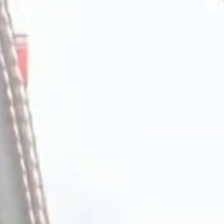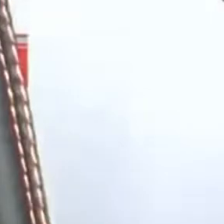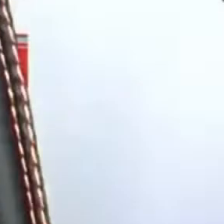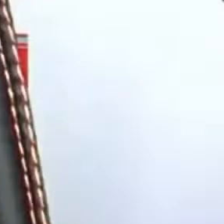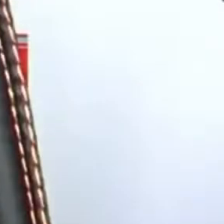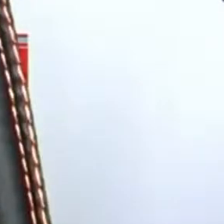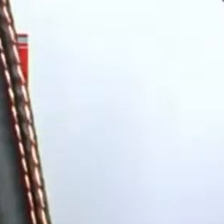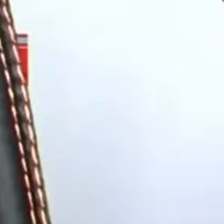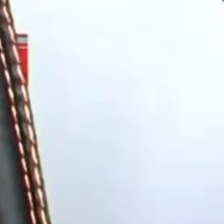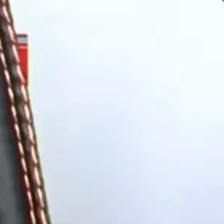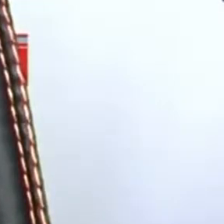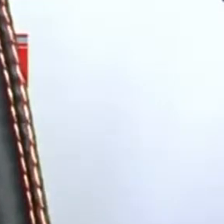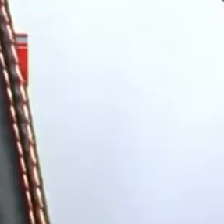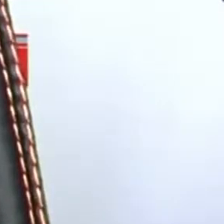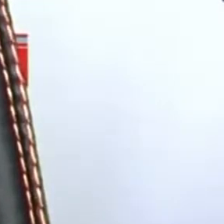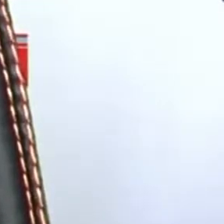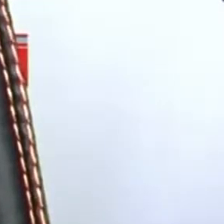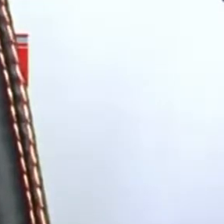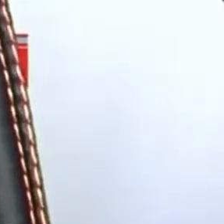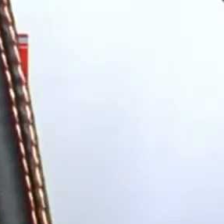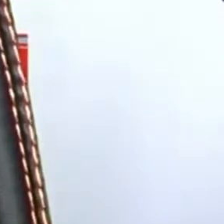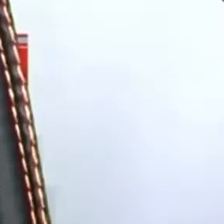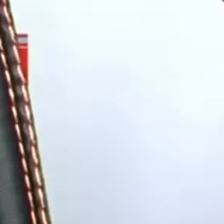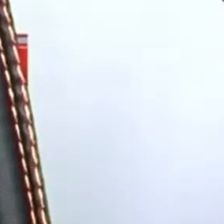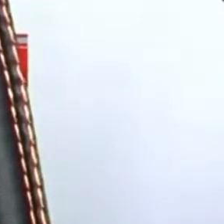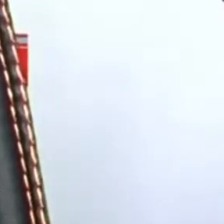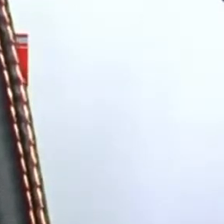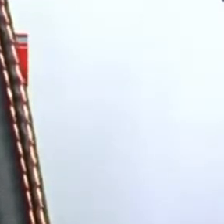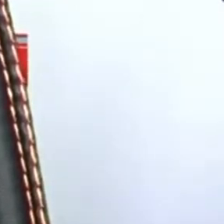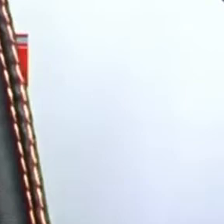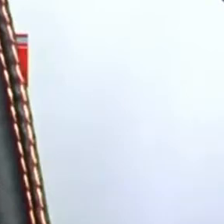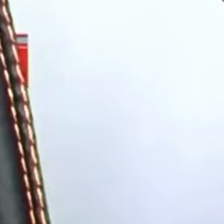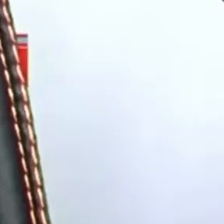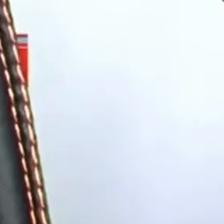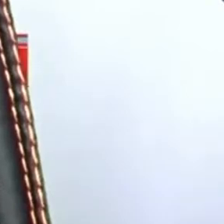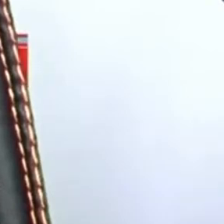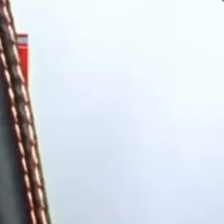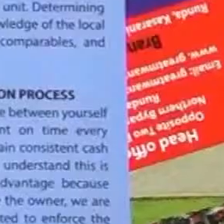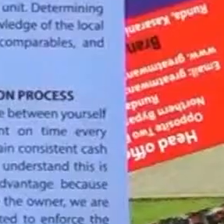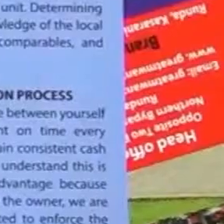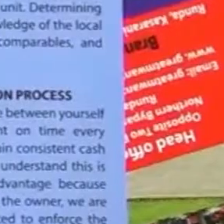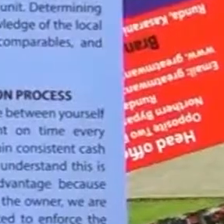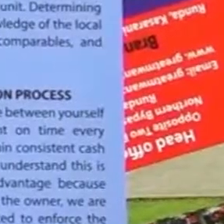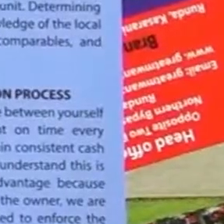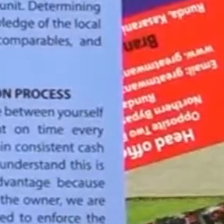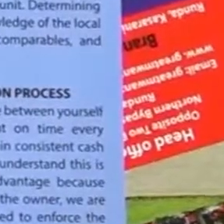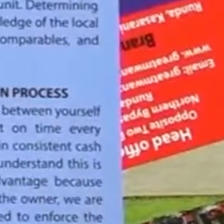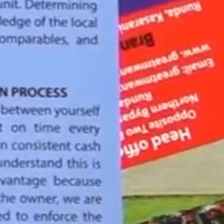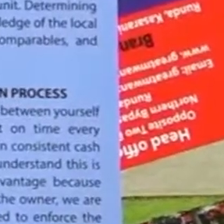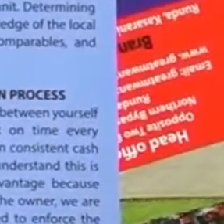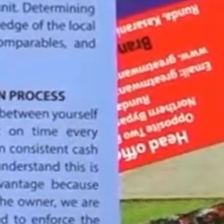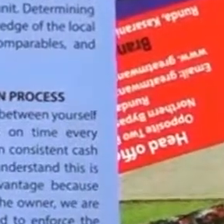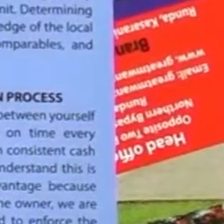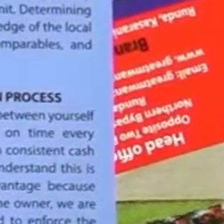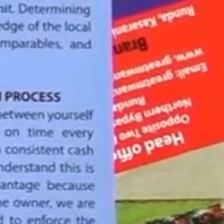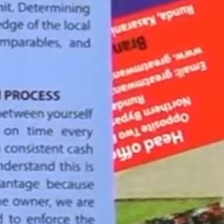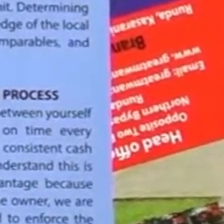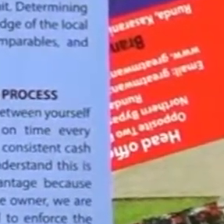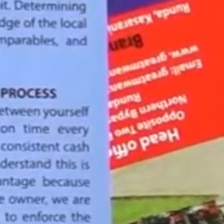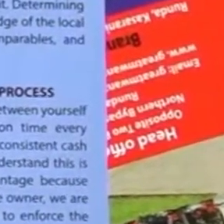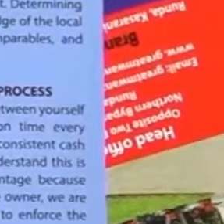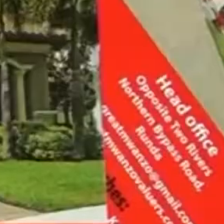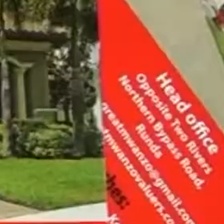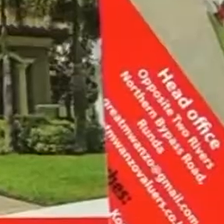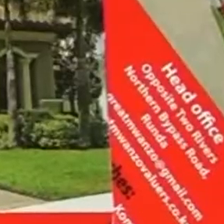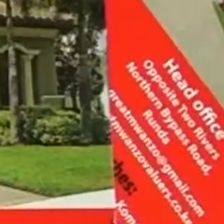Our customers ranges from individual owners of properties. We have some properties that we manage for governors. We don't